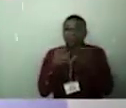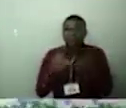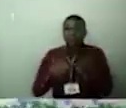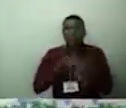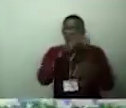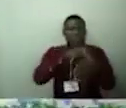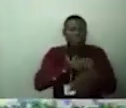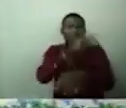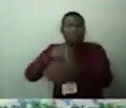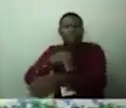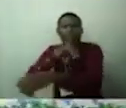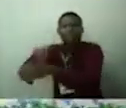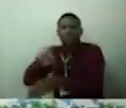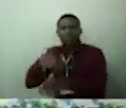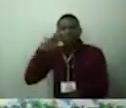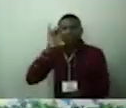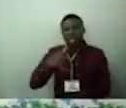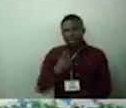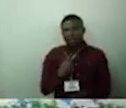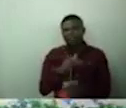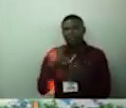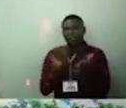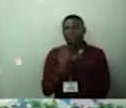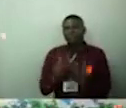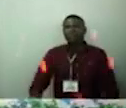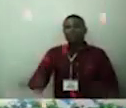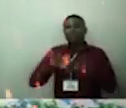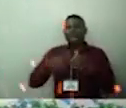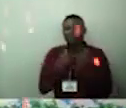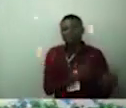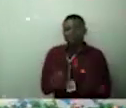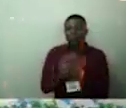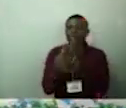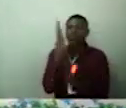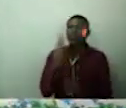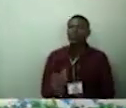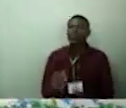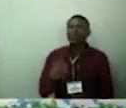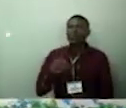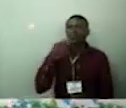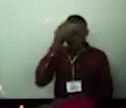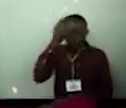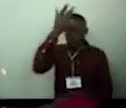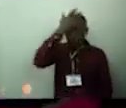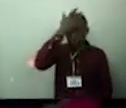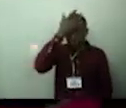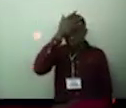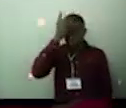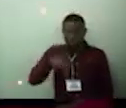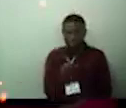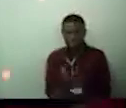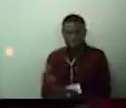have some glory. And that glory is important to the arrangement of God. Remember, I'm talking about possessing the